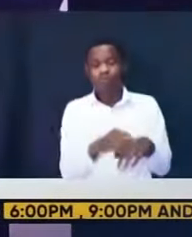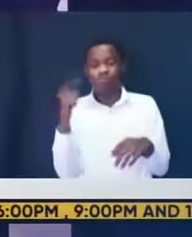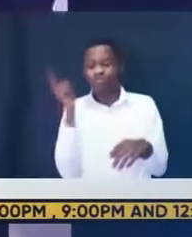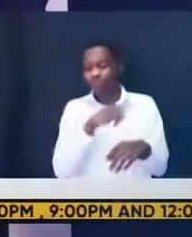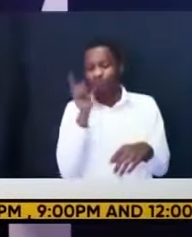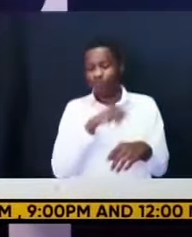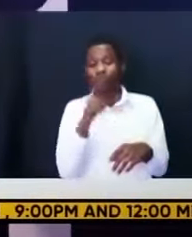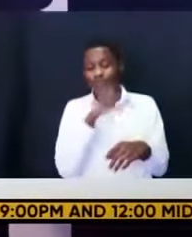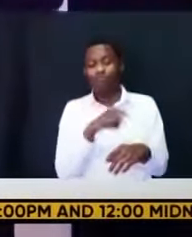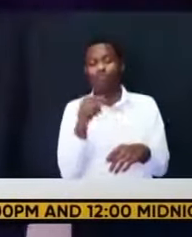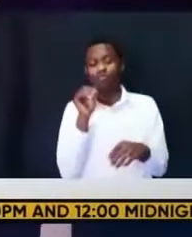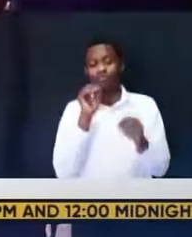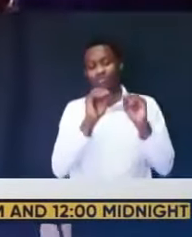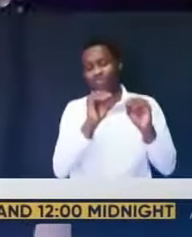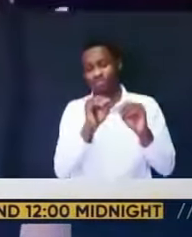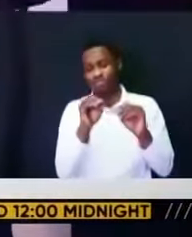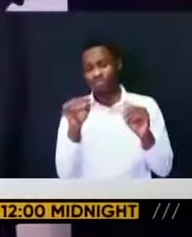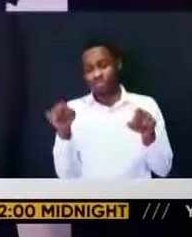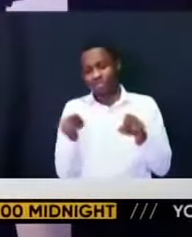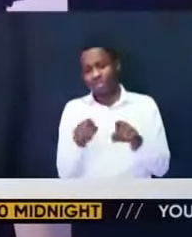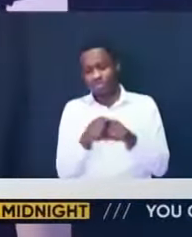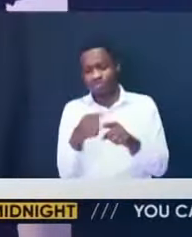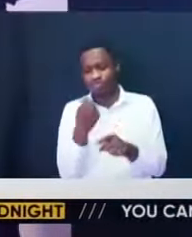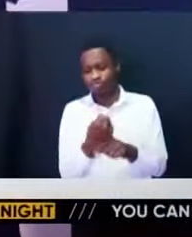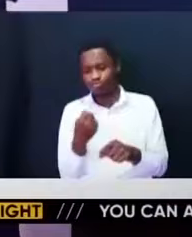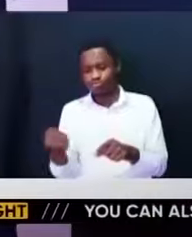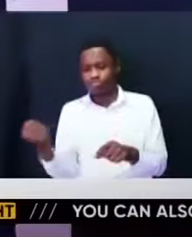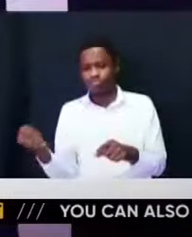teaching the tool he used to capture the